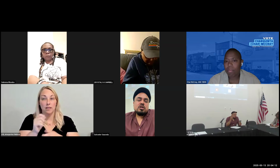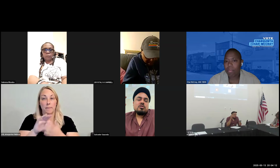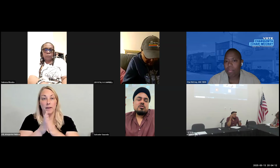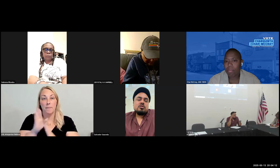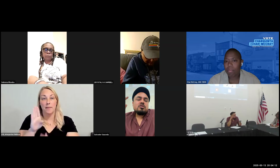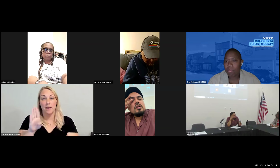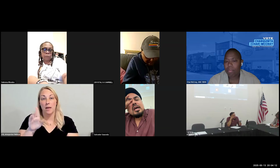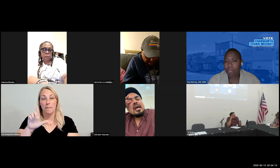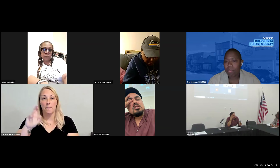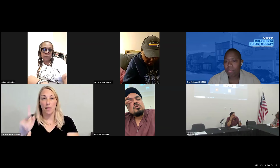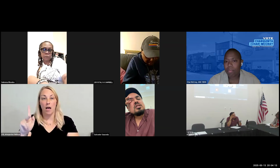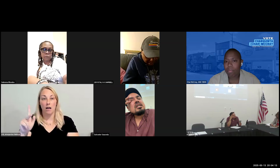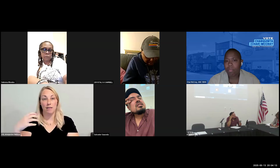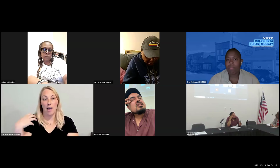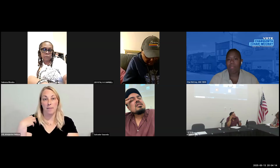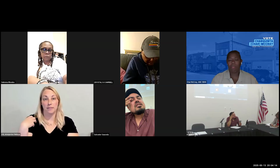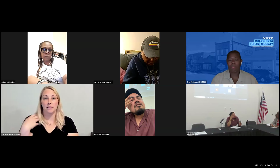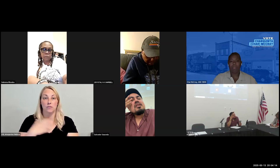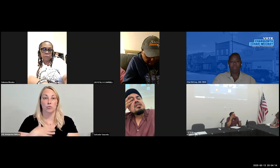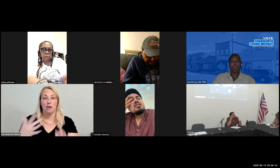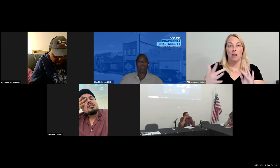is